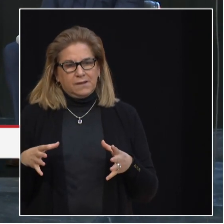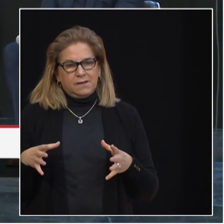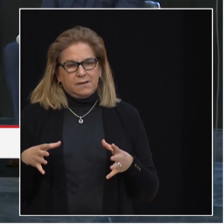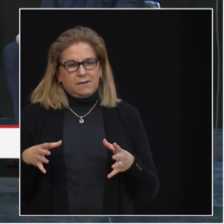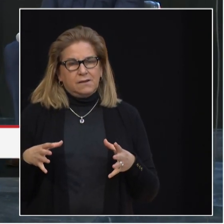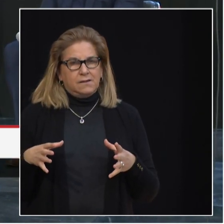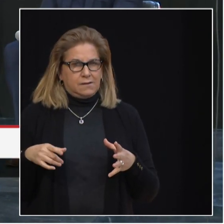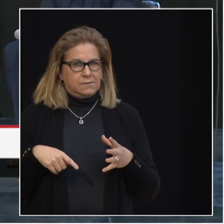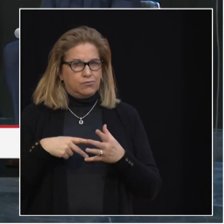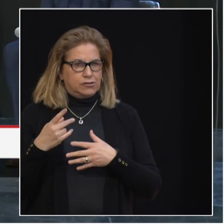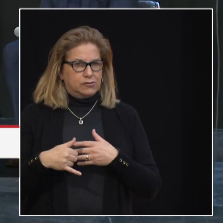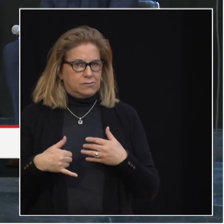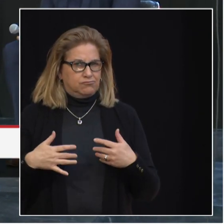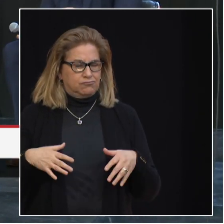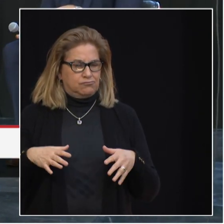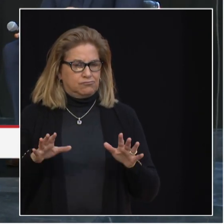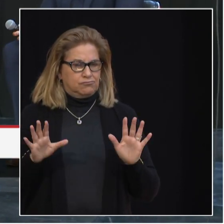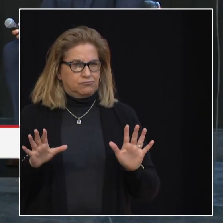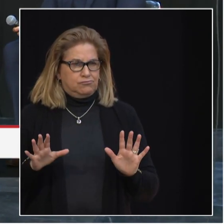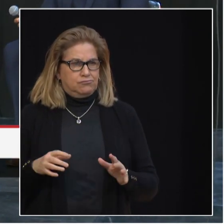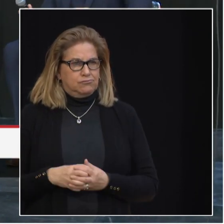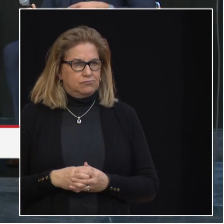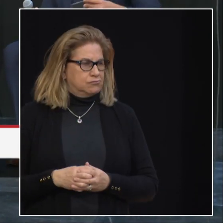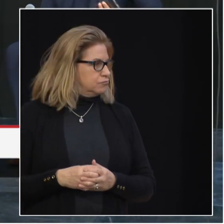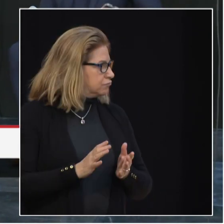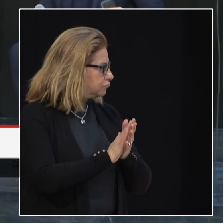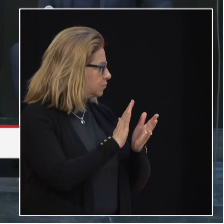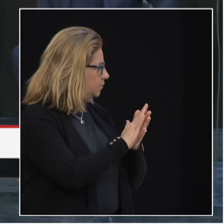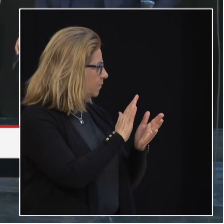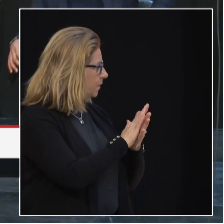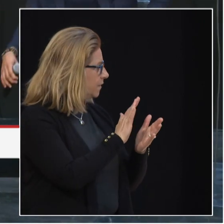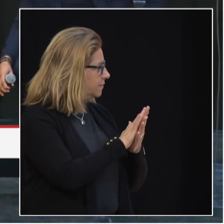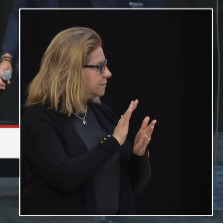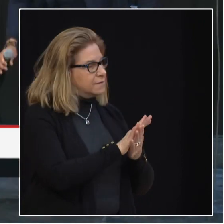you for joining us. I'll hand it back to Sharon.